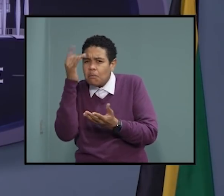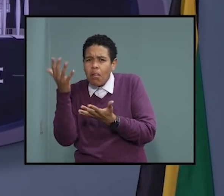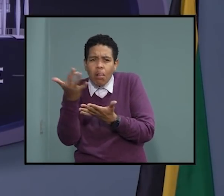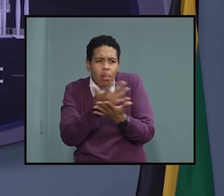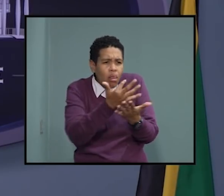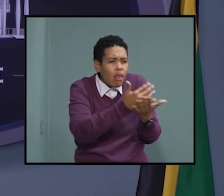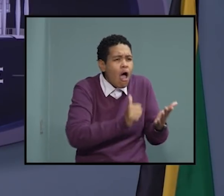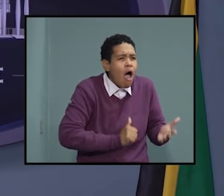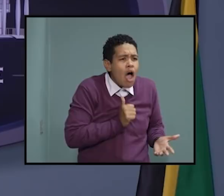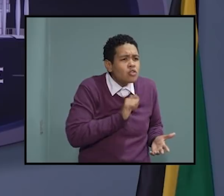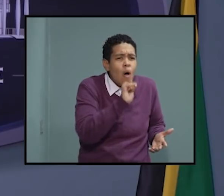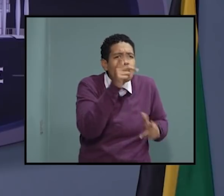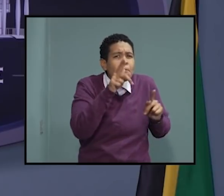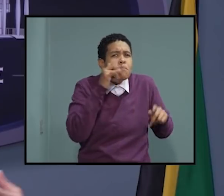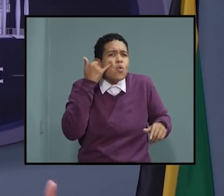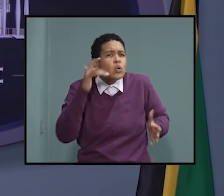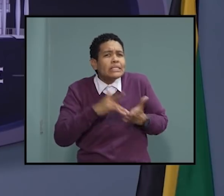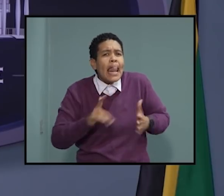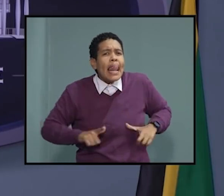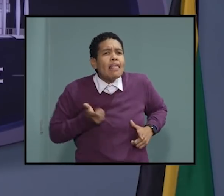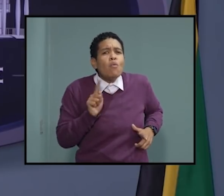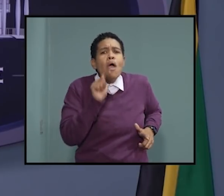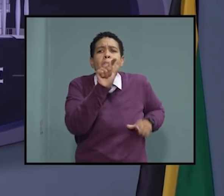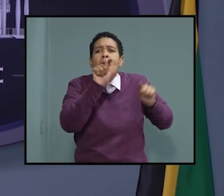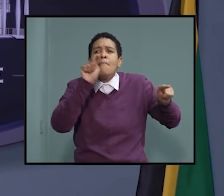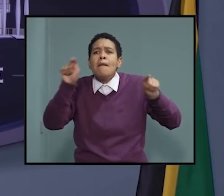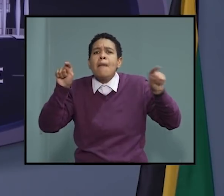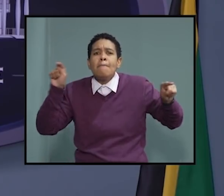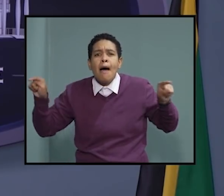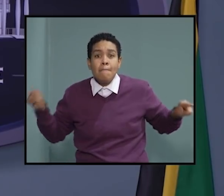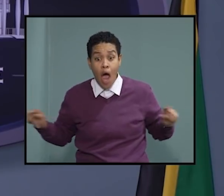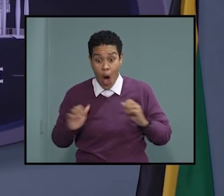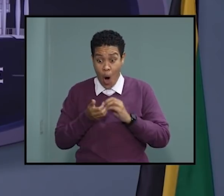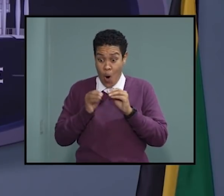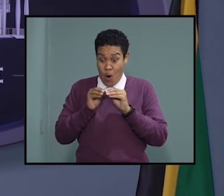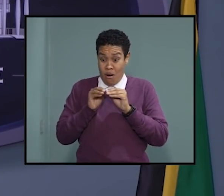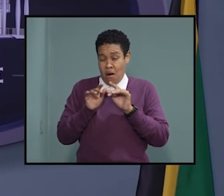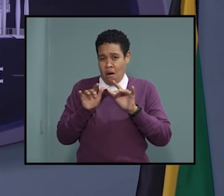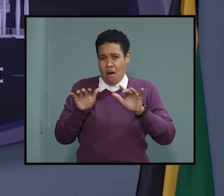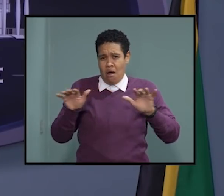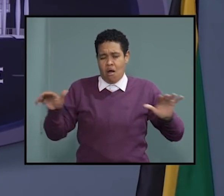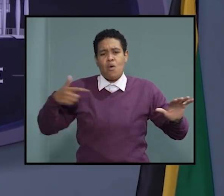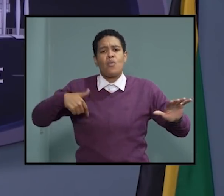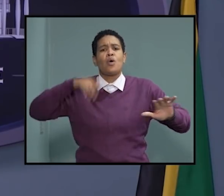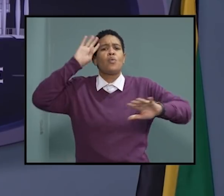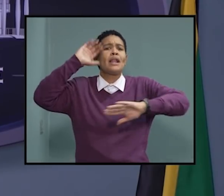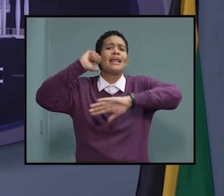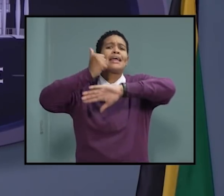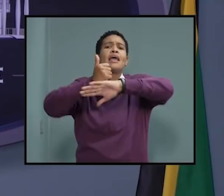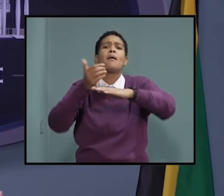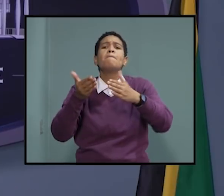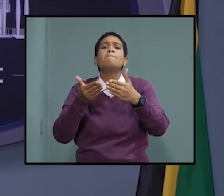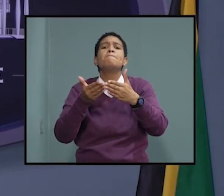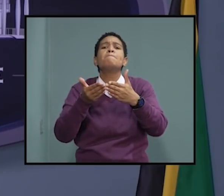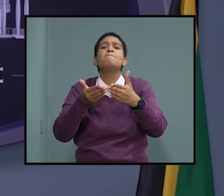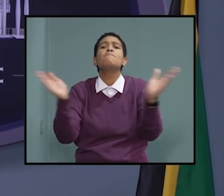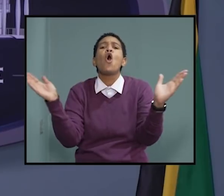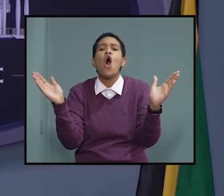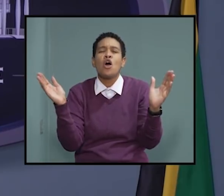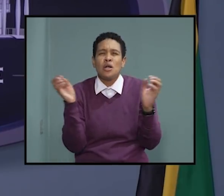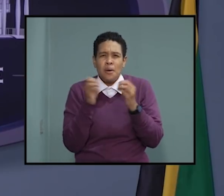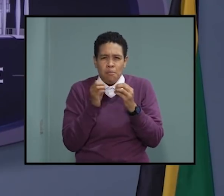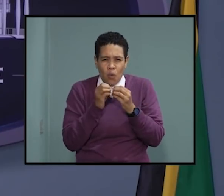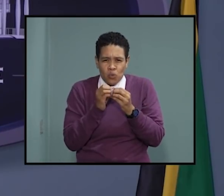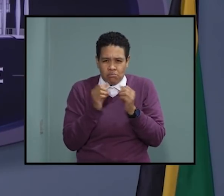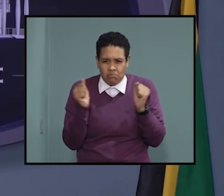other mapping of the addresses show and how the cases progress from here, then we will implement broader, tighter measures.